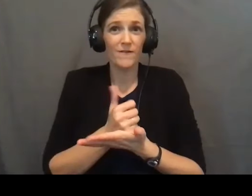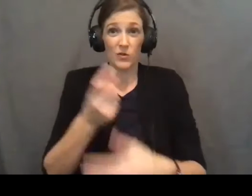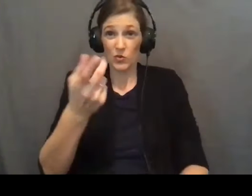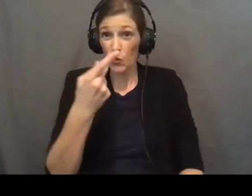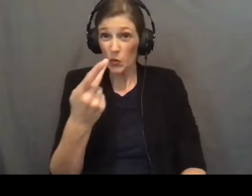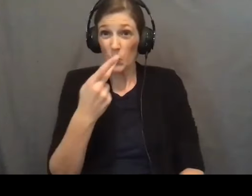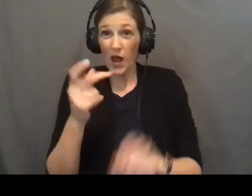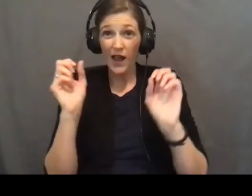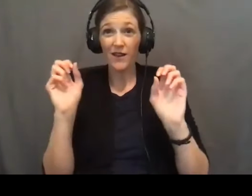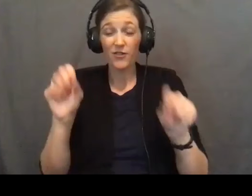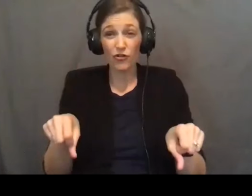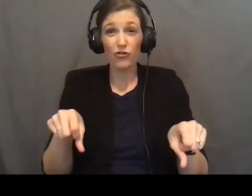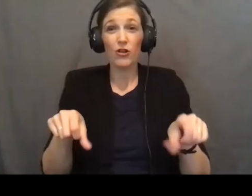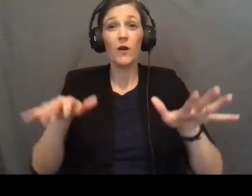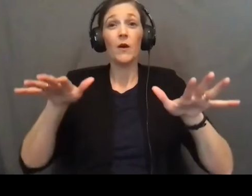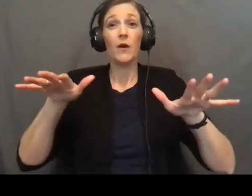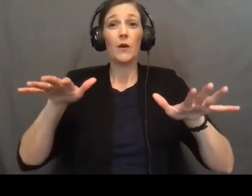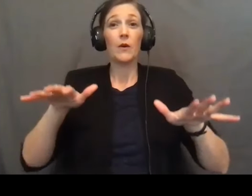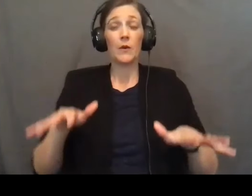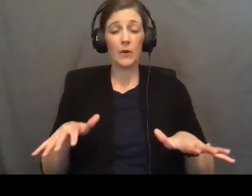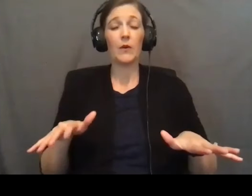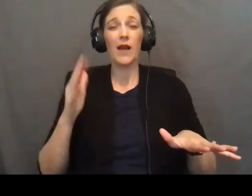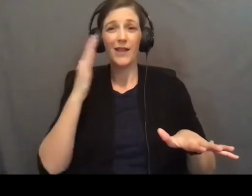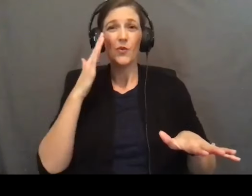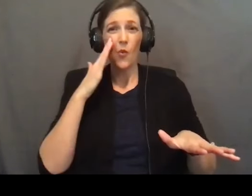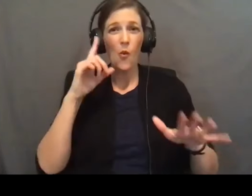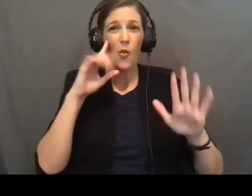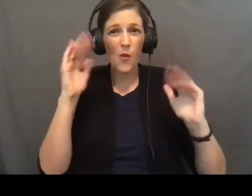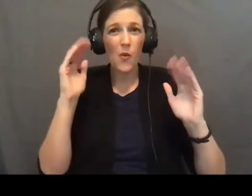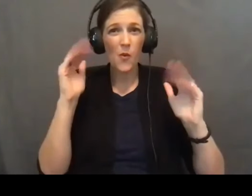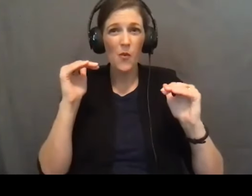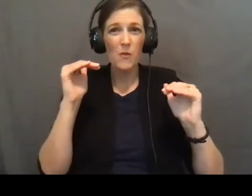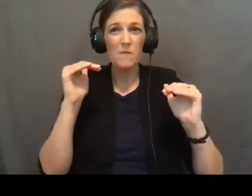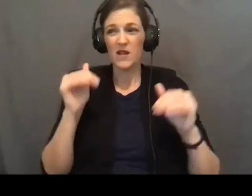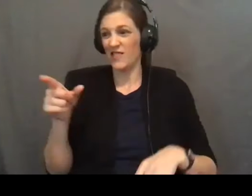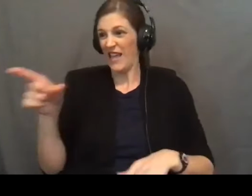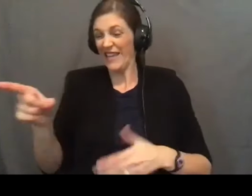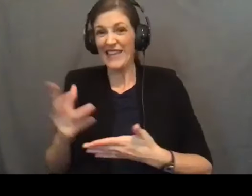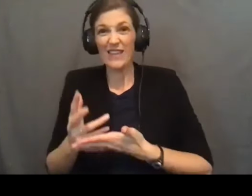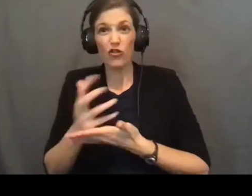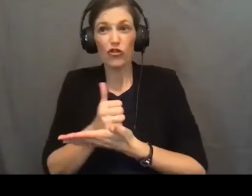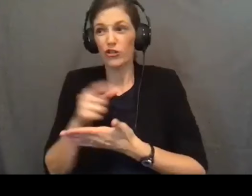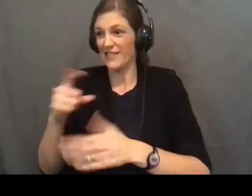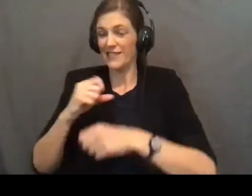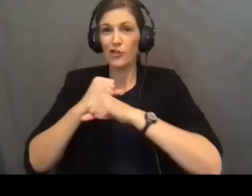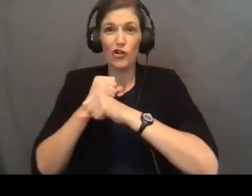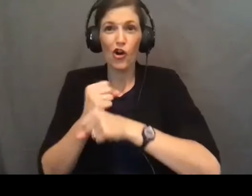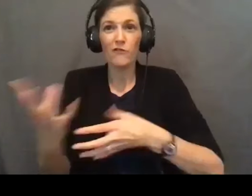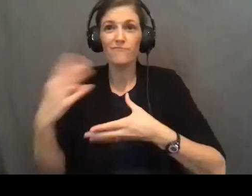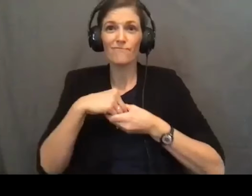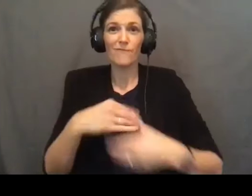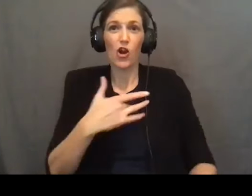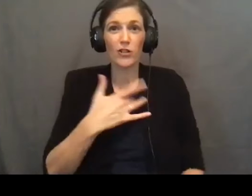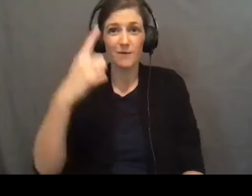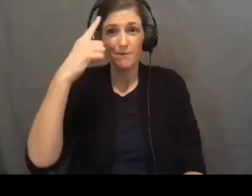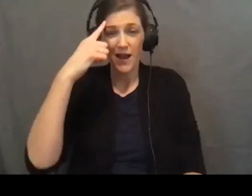could rest in the hope that only he could have earned, that he could guard in our hearts and our minds.